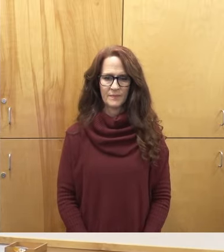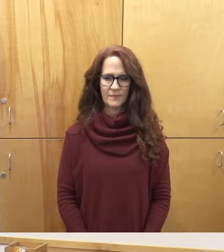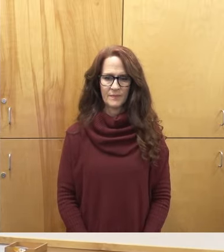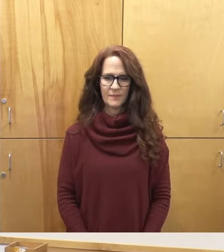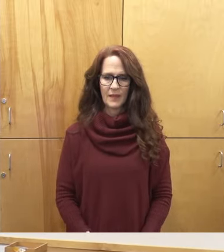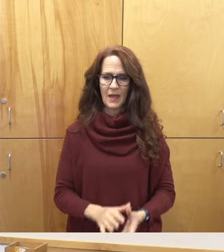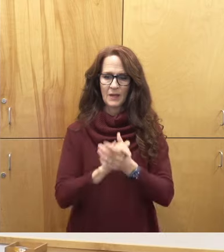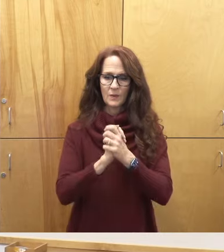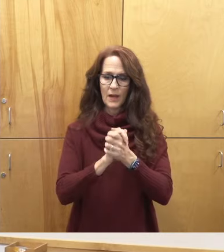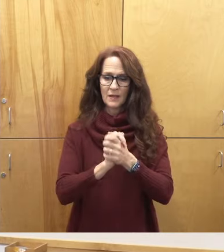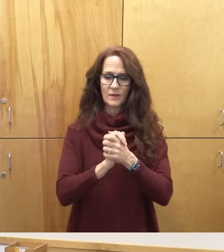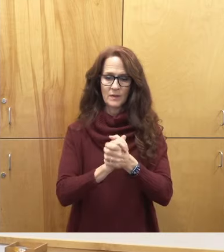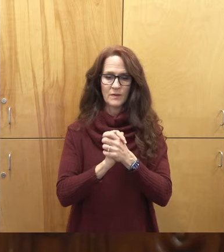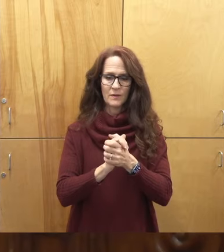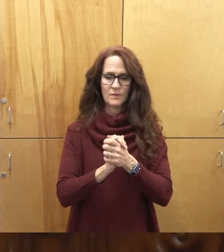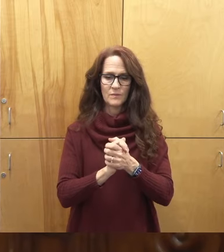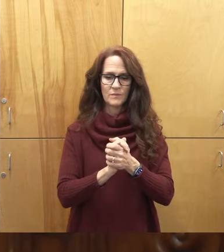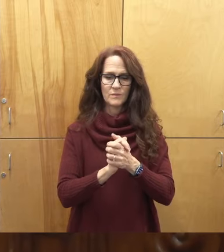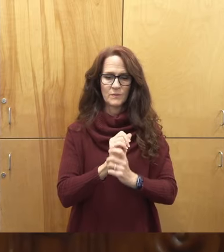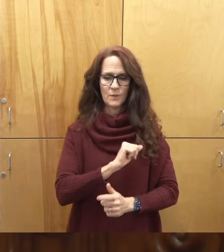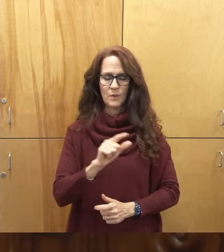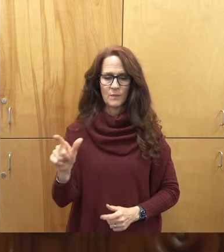And congratulations to everyone.